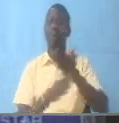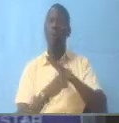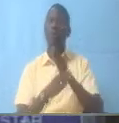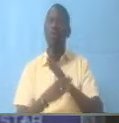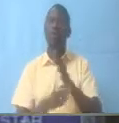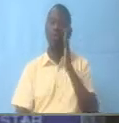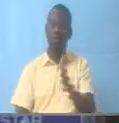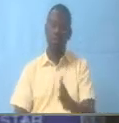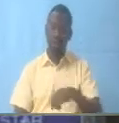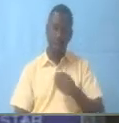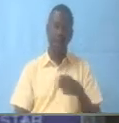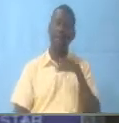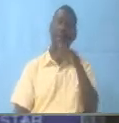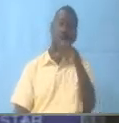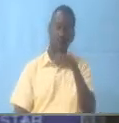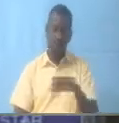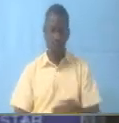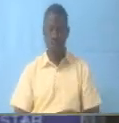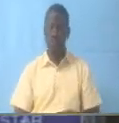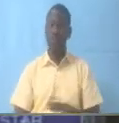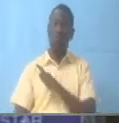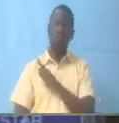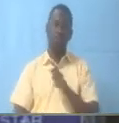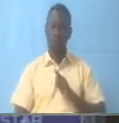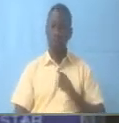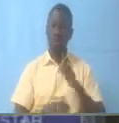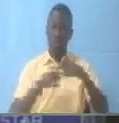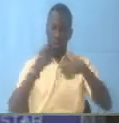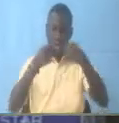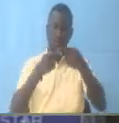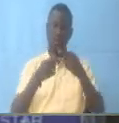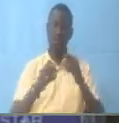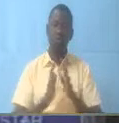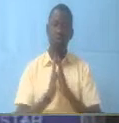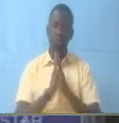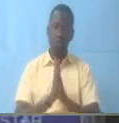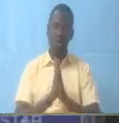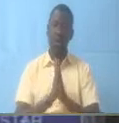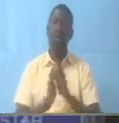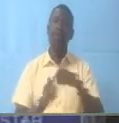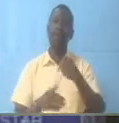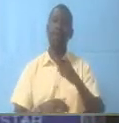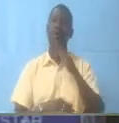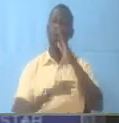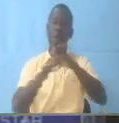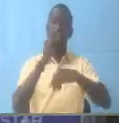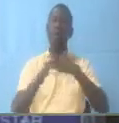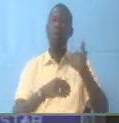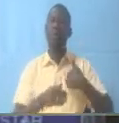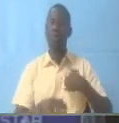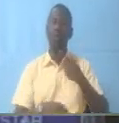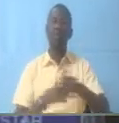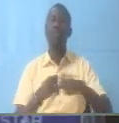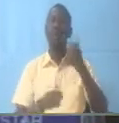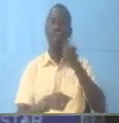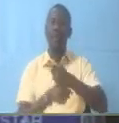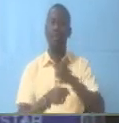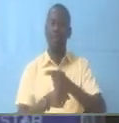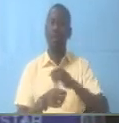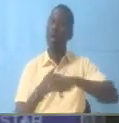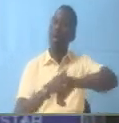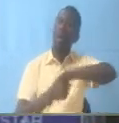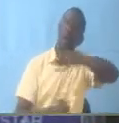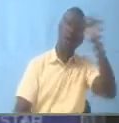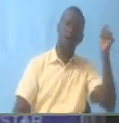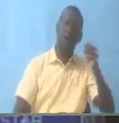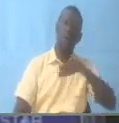falsehood. We continue to pray for the population of the Gambia, the diaspora,